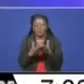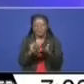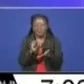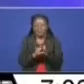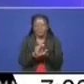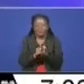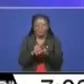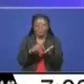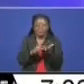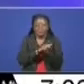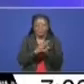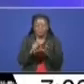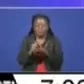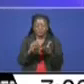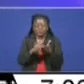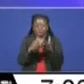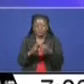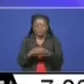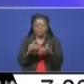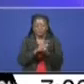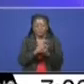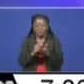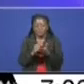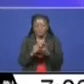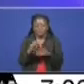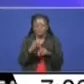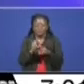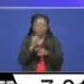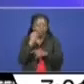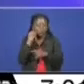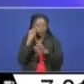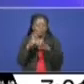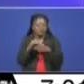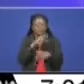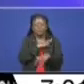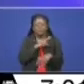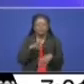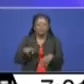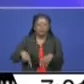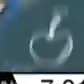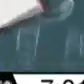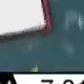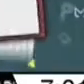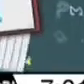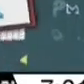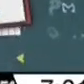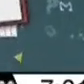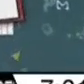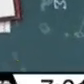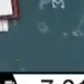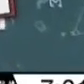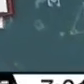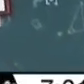This week's Student of the Week hails from the home of the Royals. Here's LaDon Davis.